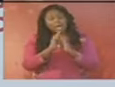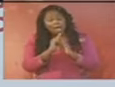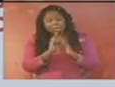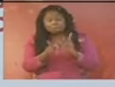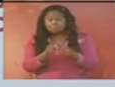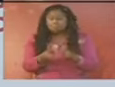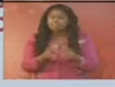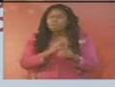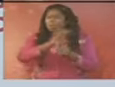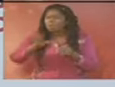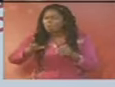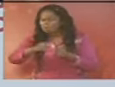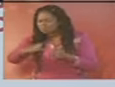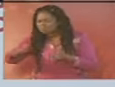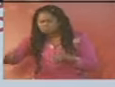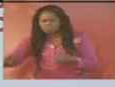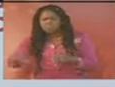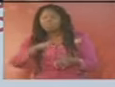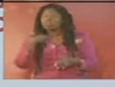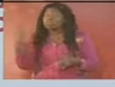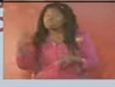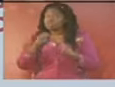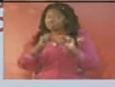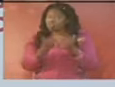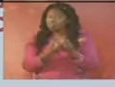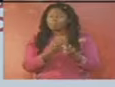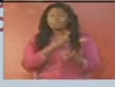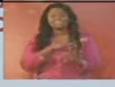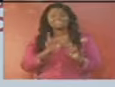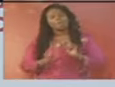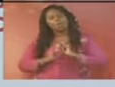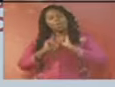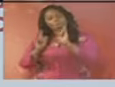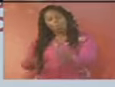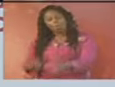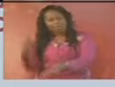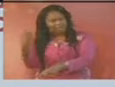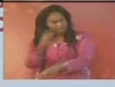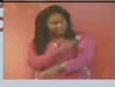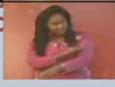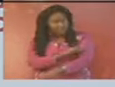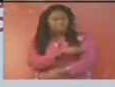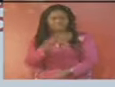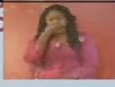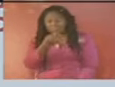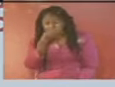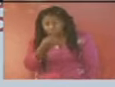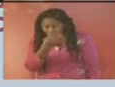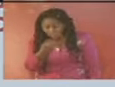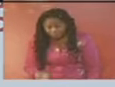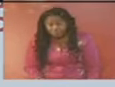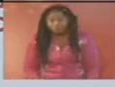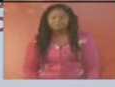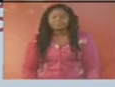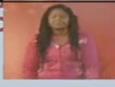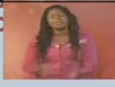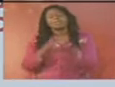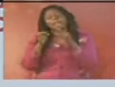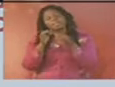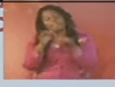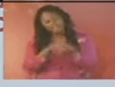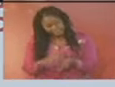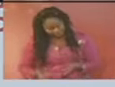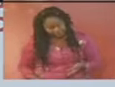flu vaccination. Let me explain why. Last week, we only gave out 3,173. It has